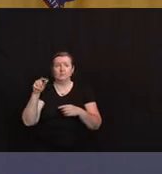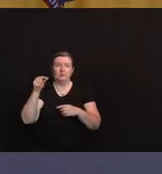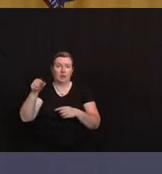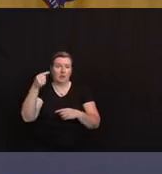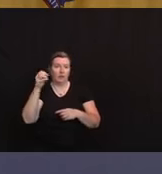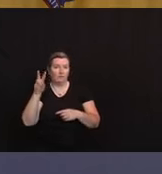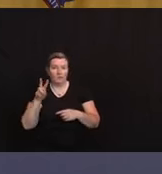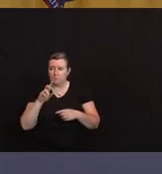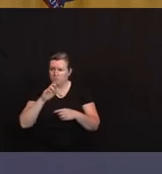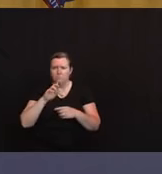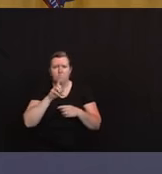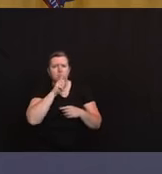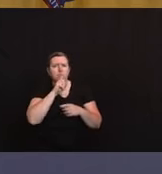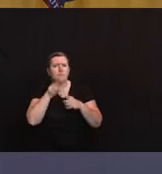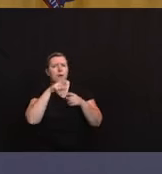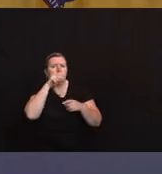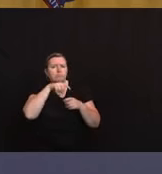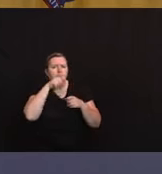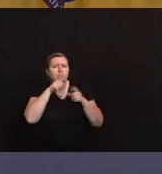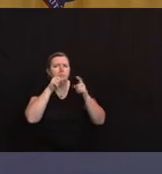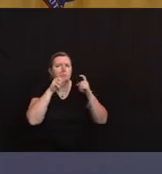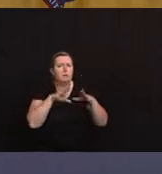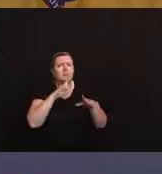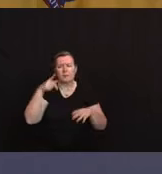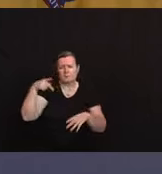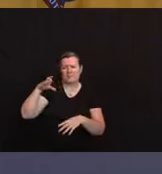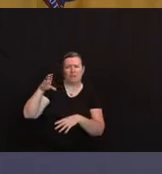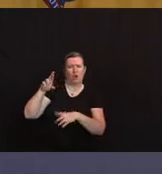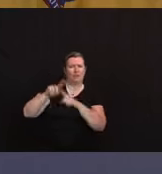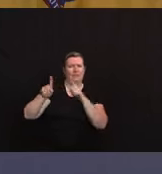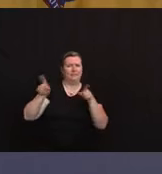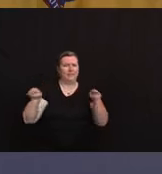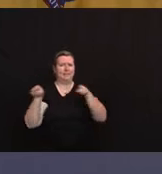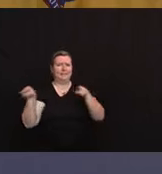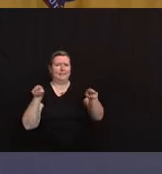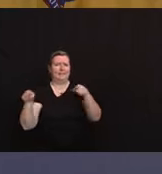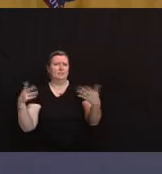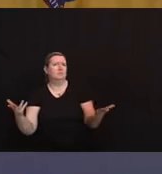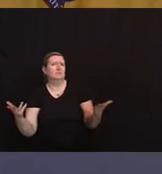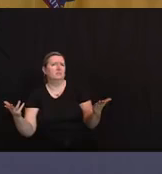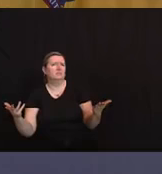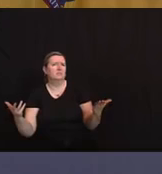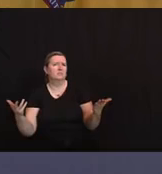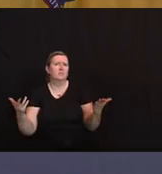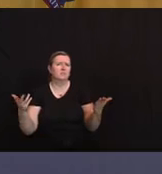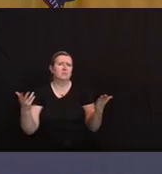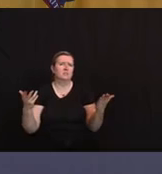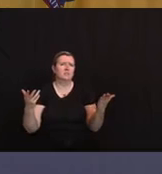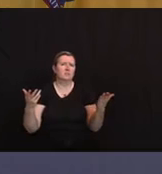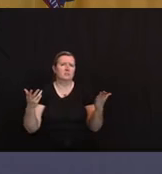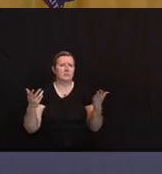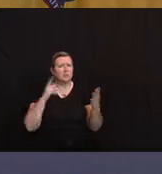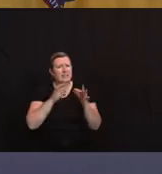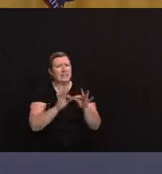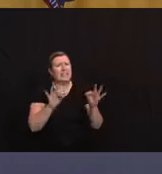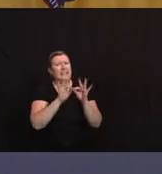not. And shouldn't that really be like one of the keys at this point to try to get that up and moving? Thank